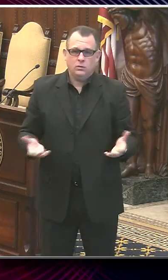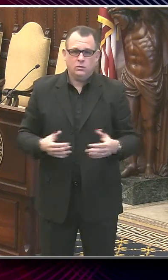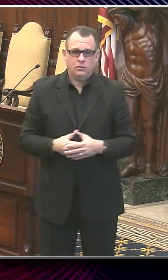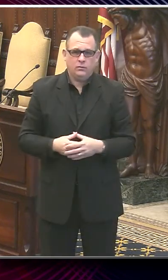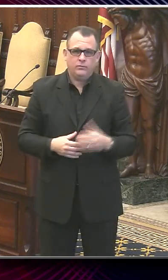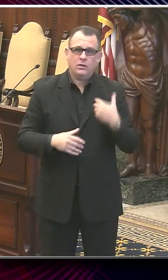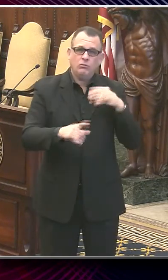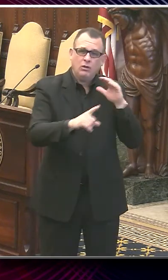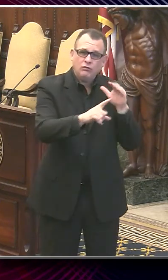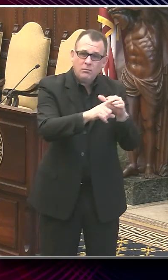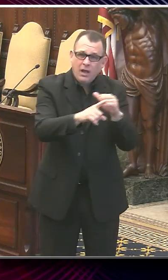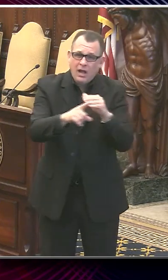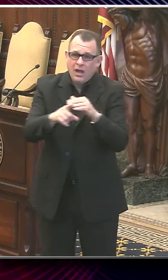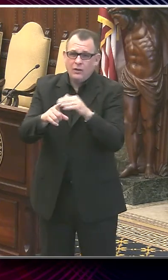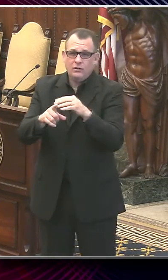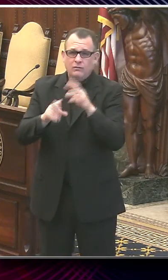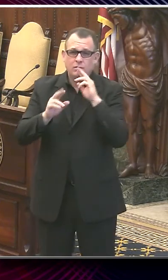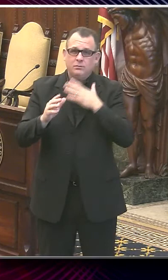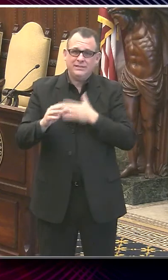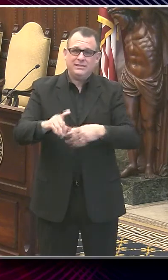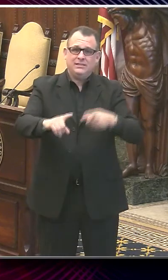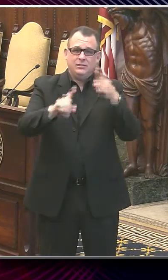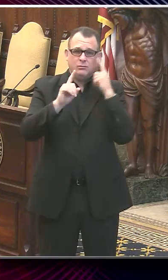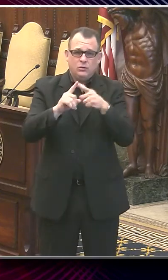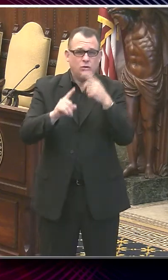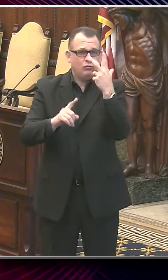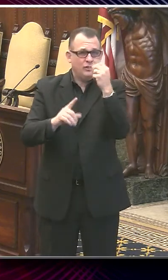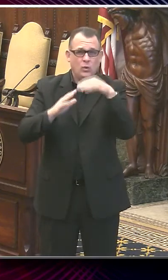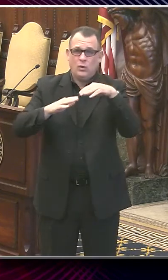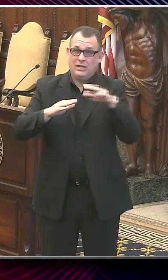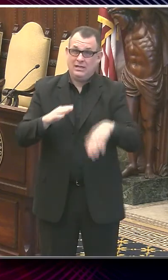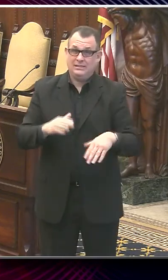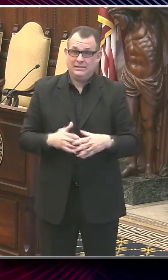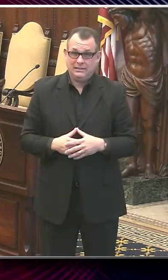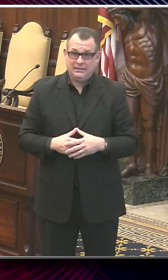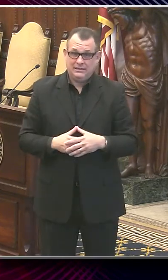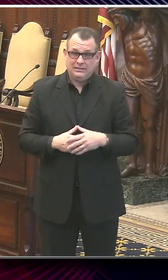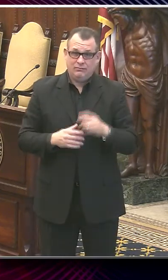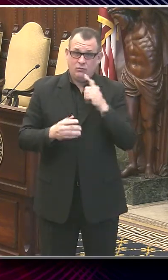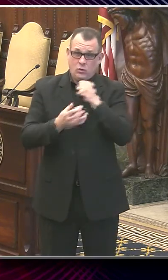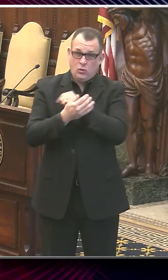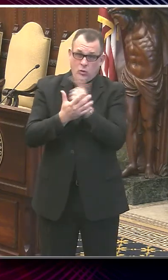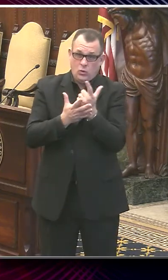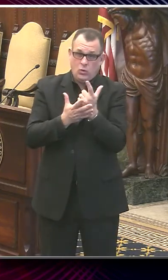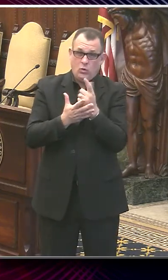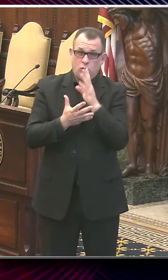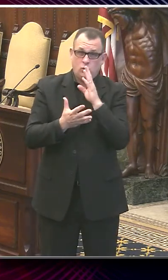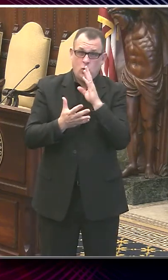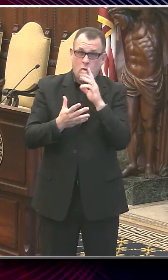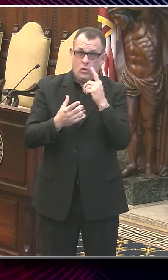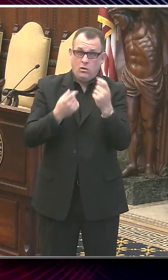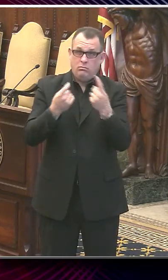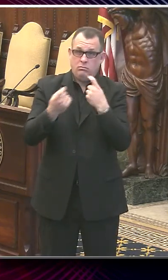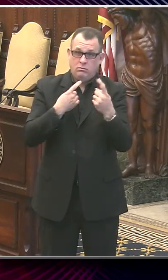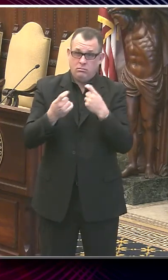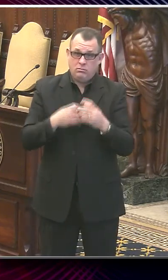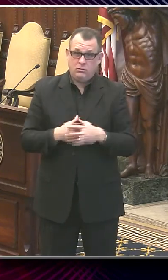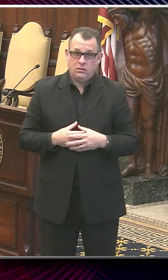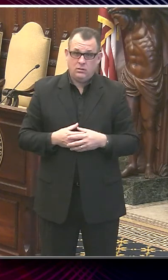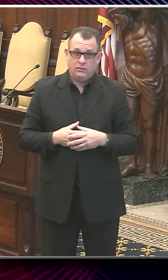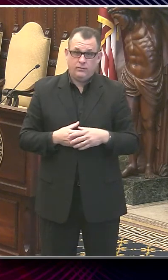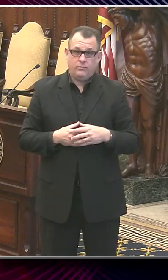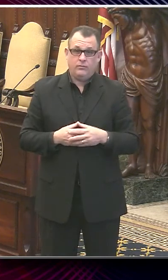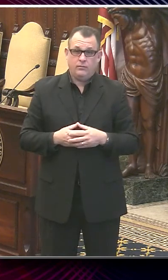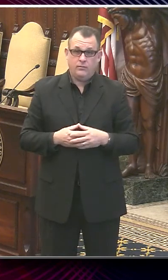that reporters are asked to limit their questions to 3 or fewer so we can make sure we get to everybody. Next up is David Murrell of